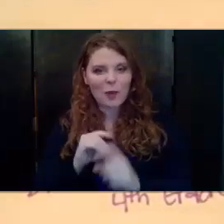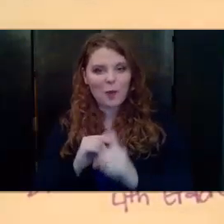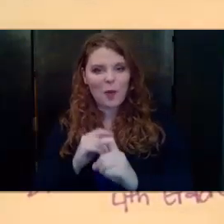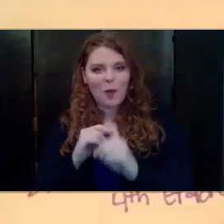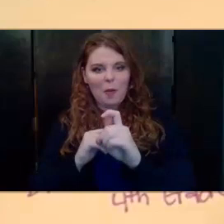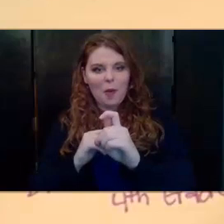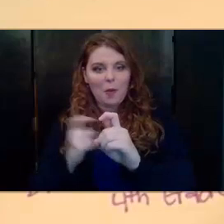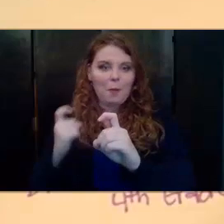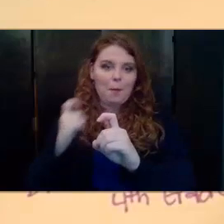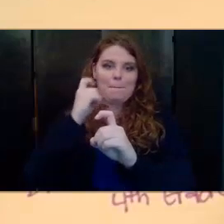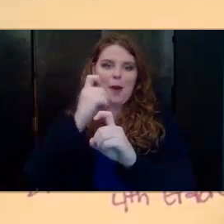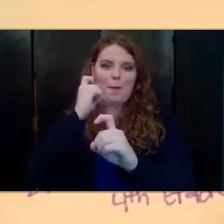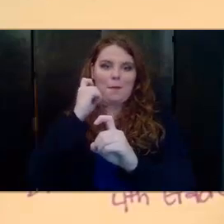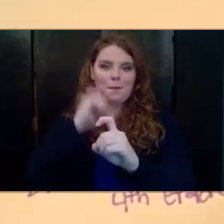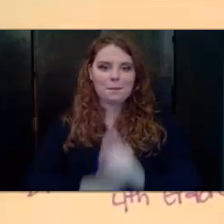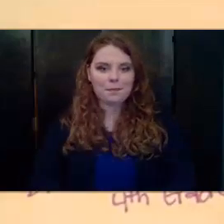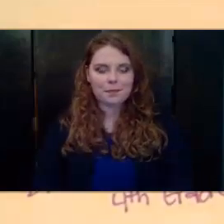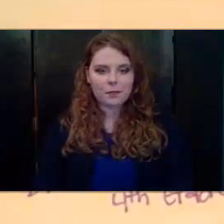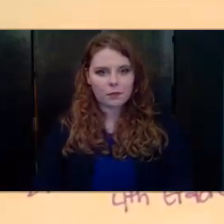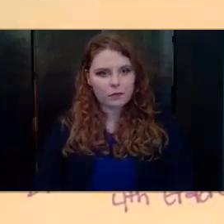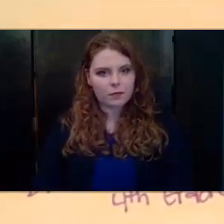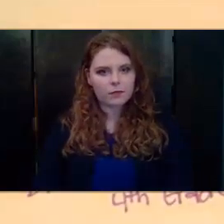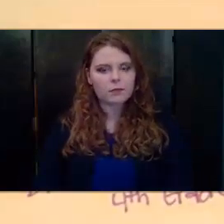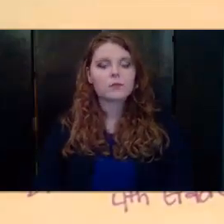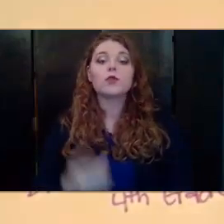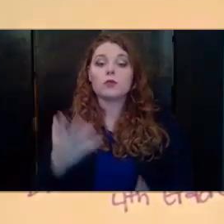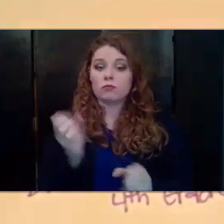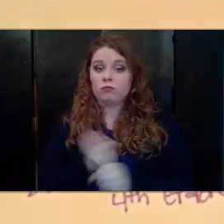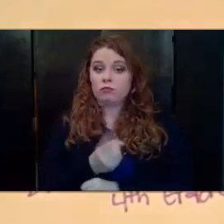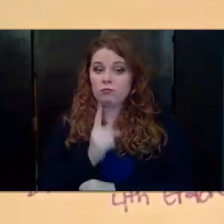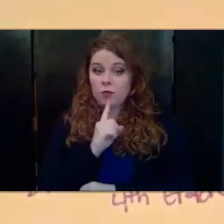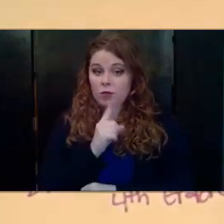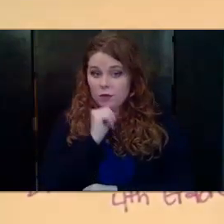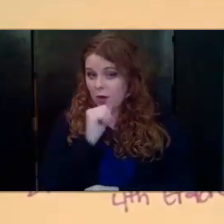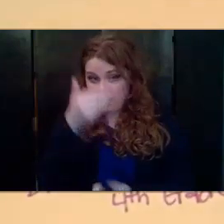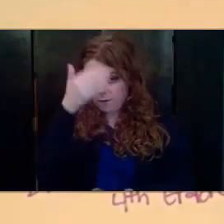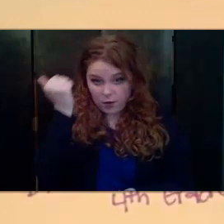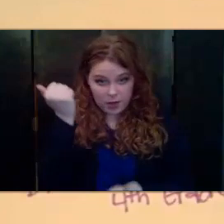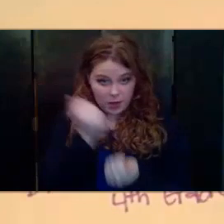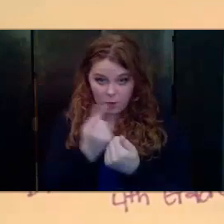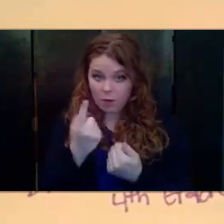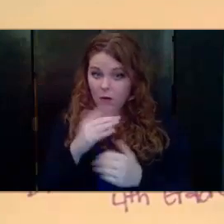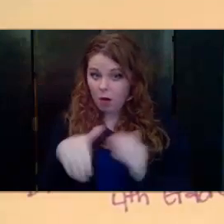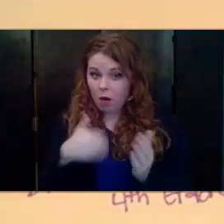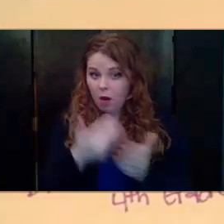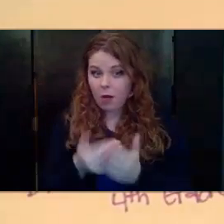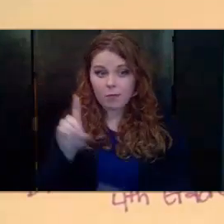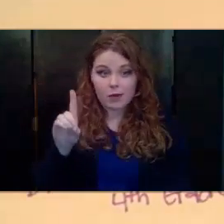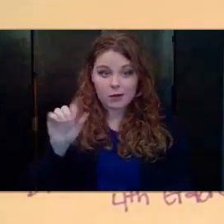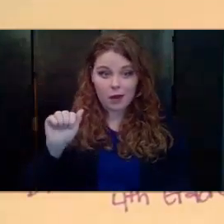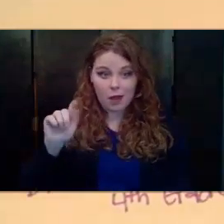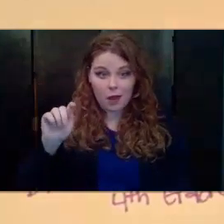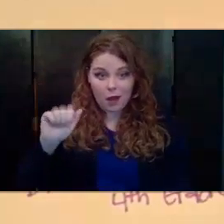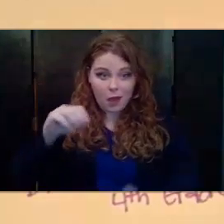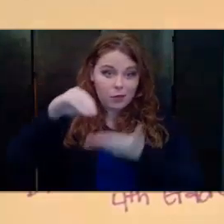more mark. And just to double check that I didn't miss anybody and that all my data is listed here and